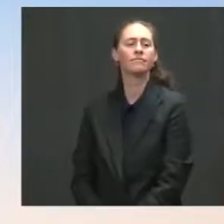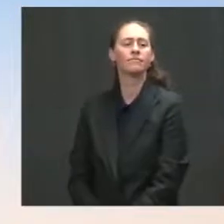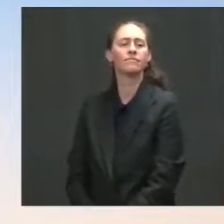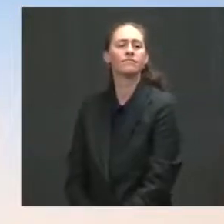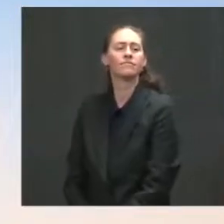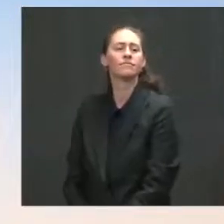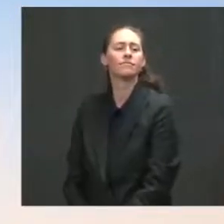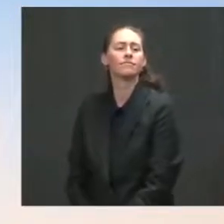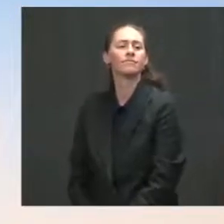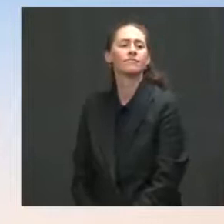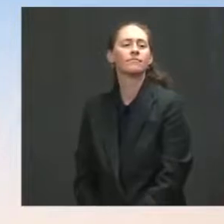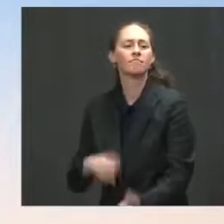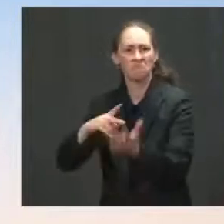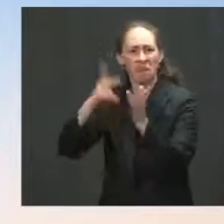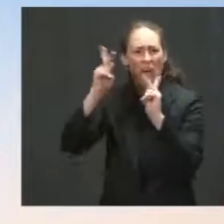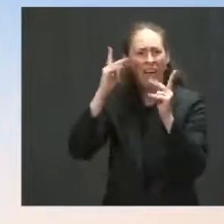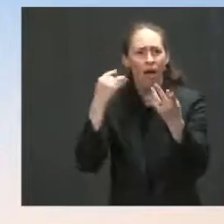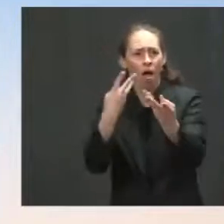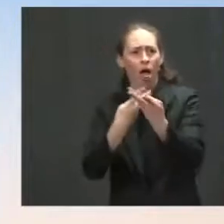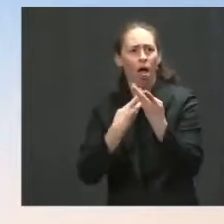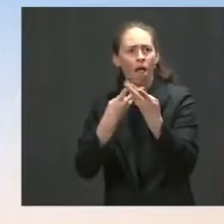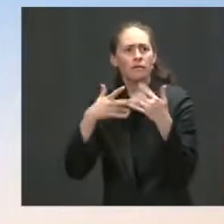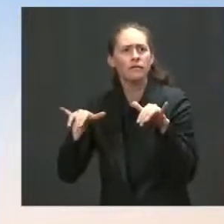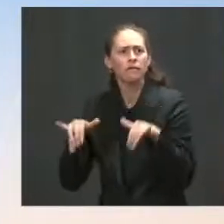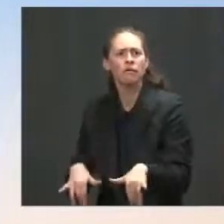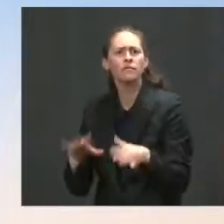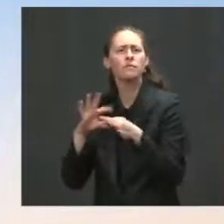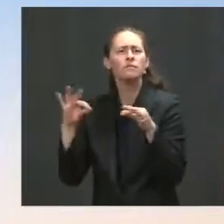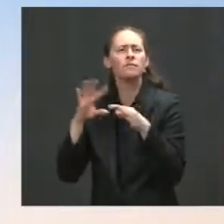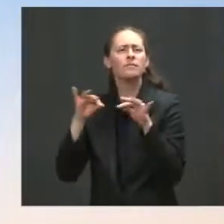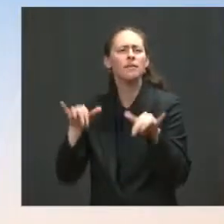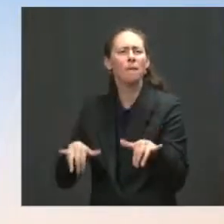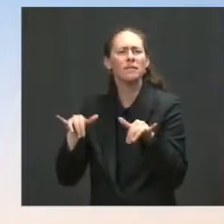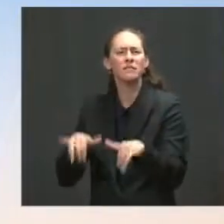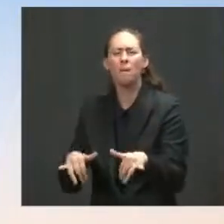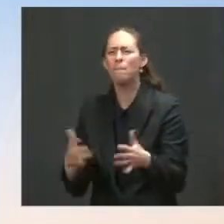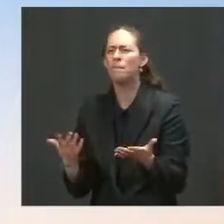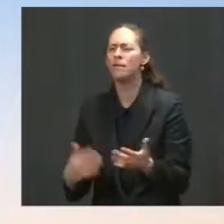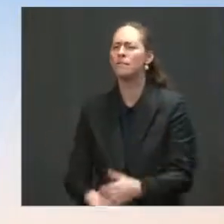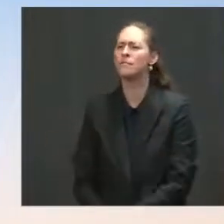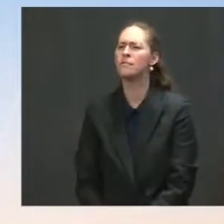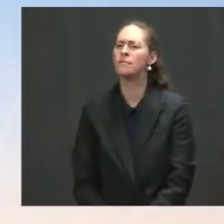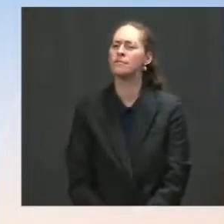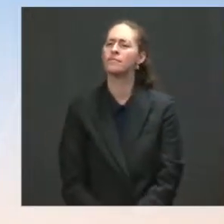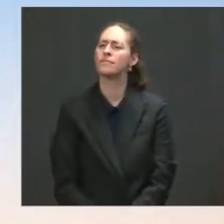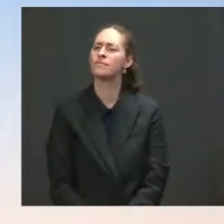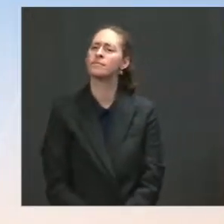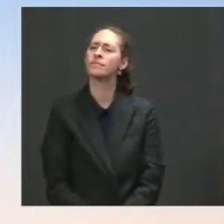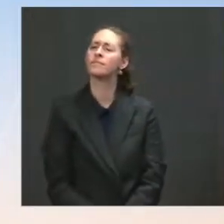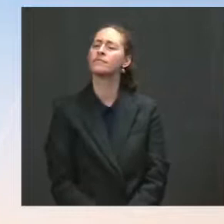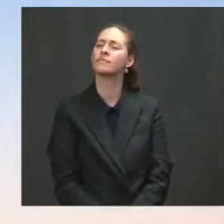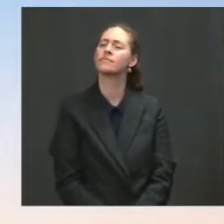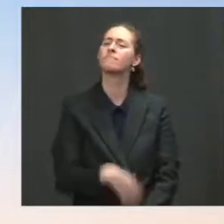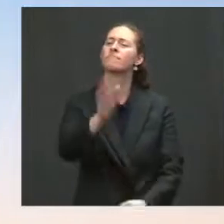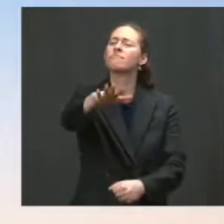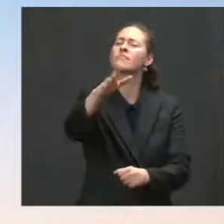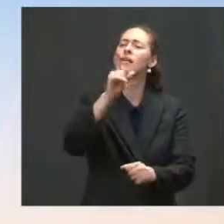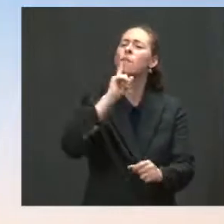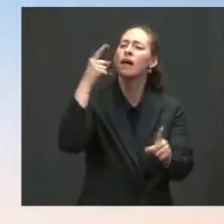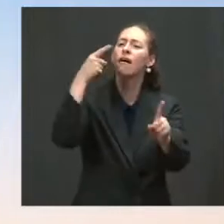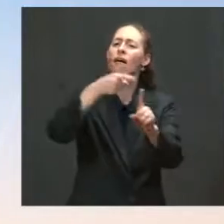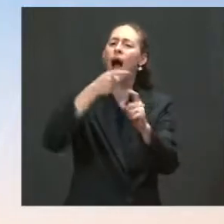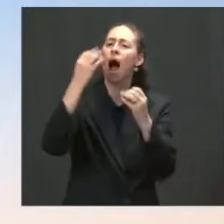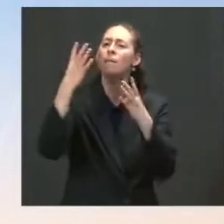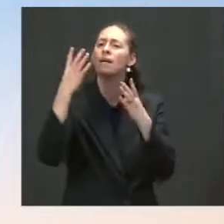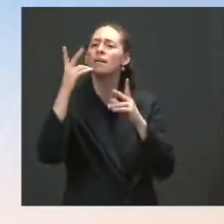the border last month. And I would also note the number of people who were removed from the border, which is an important part of the context, which is